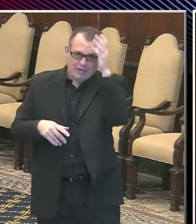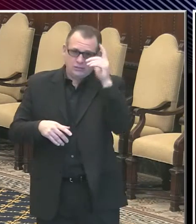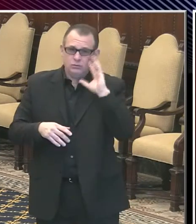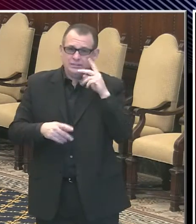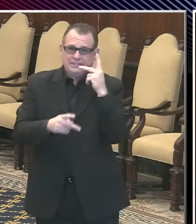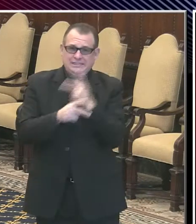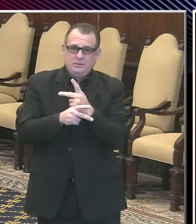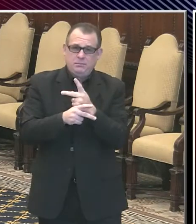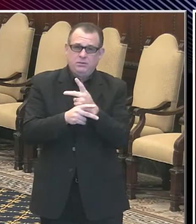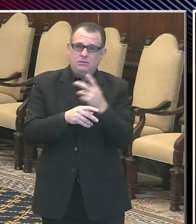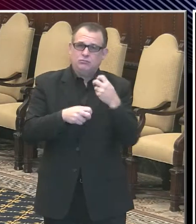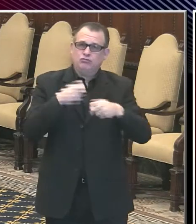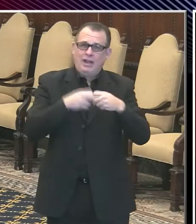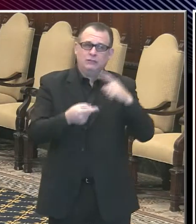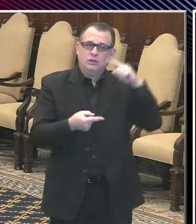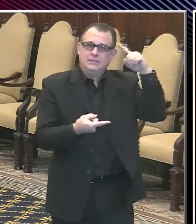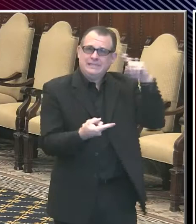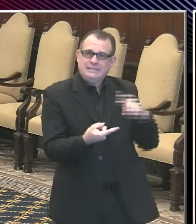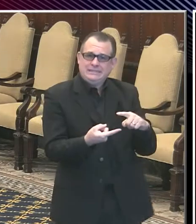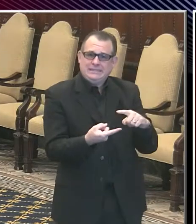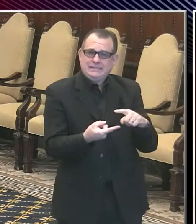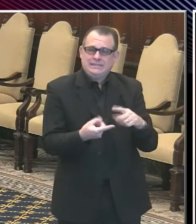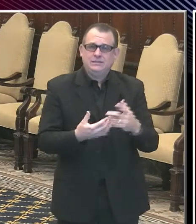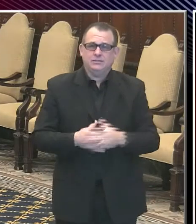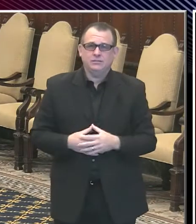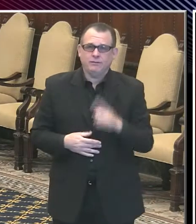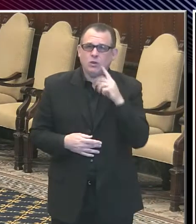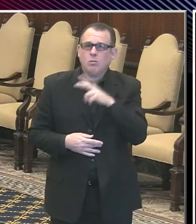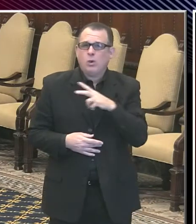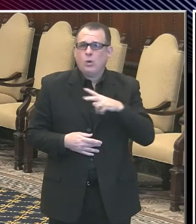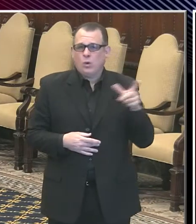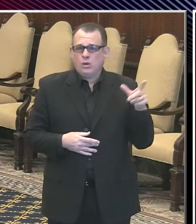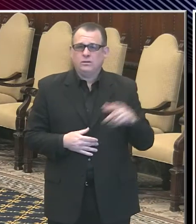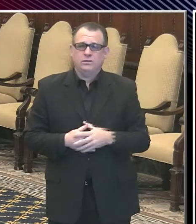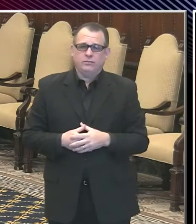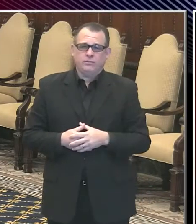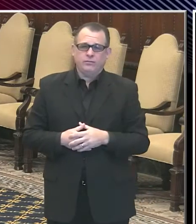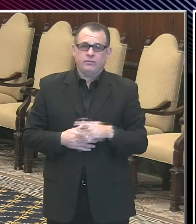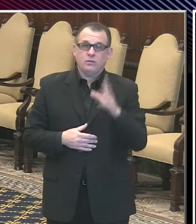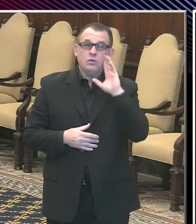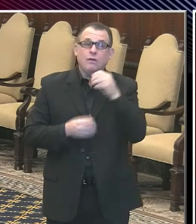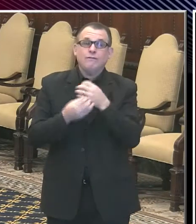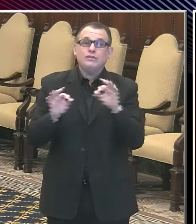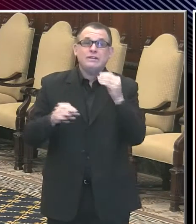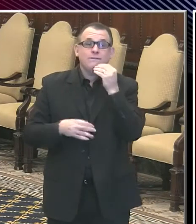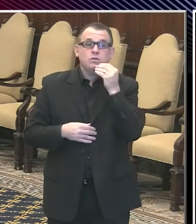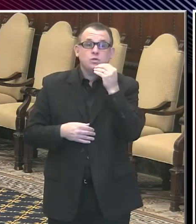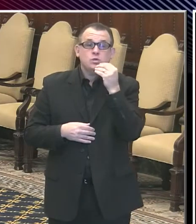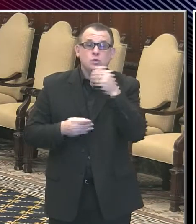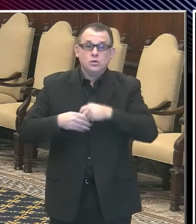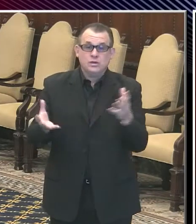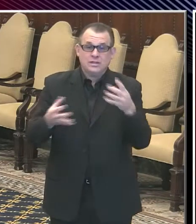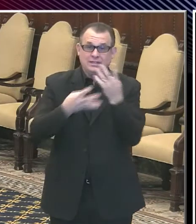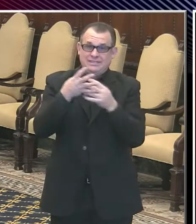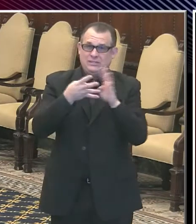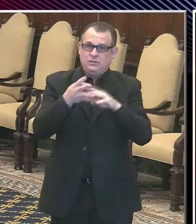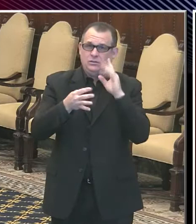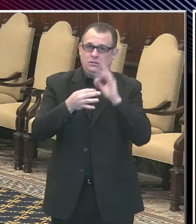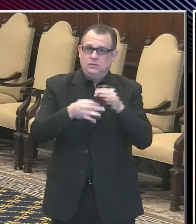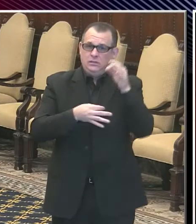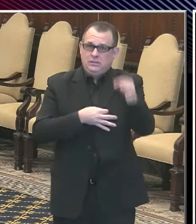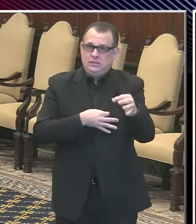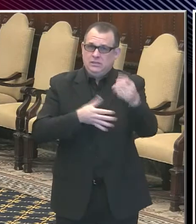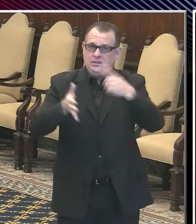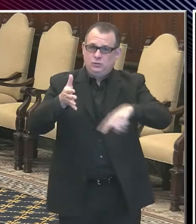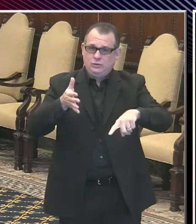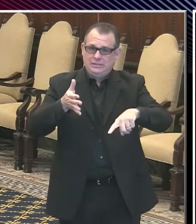our parks. Also, many of the sites offering free food and meals will have different schedules next week due to the holiday. Residents can